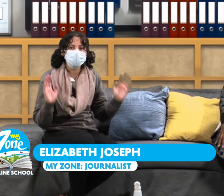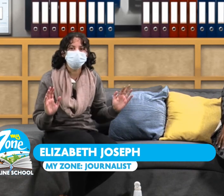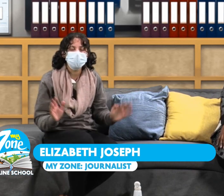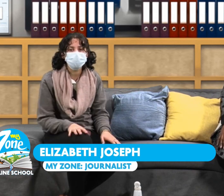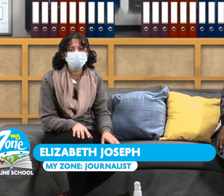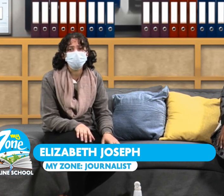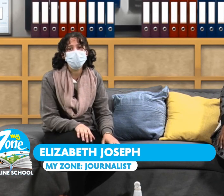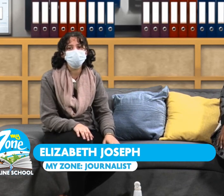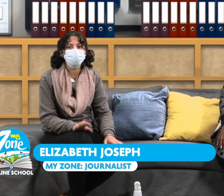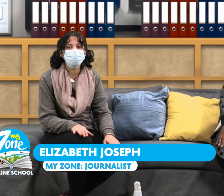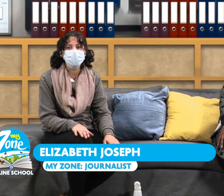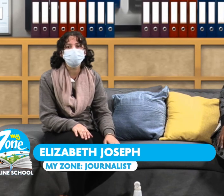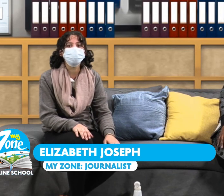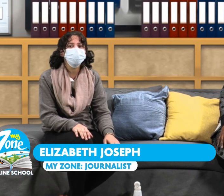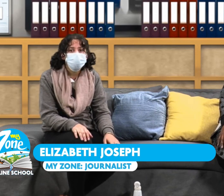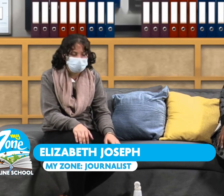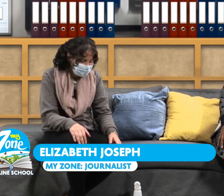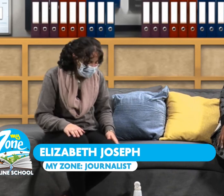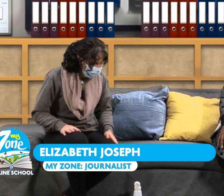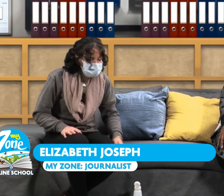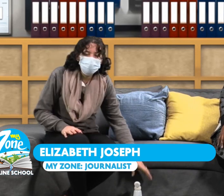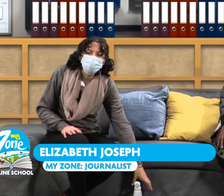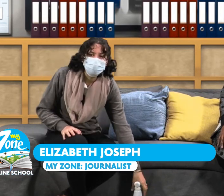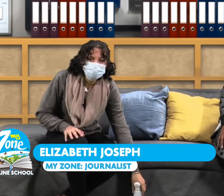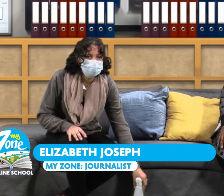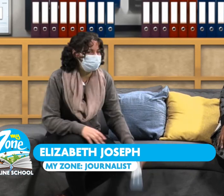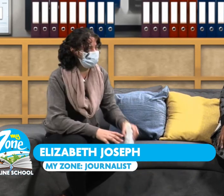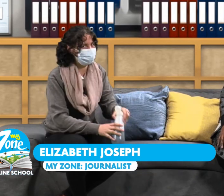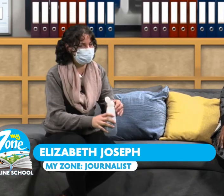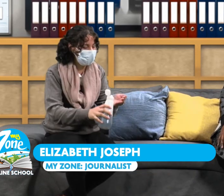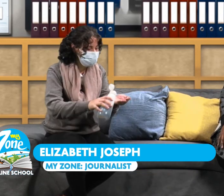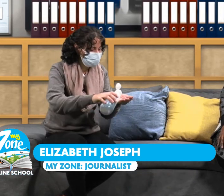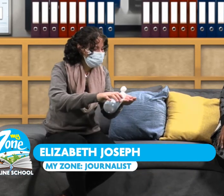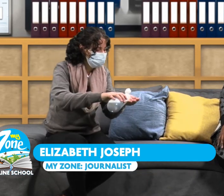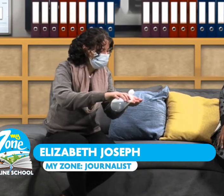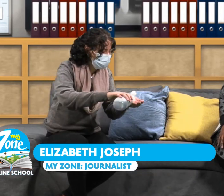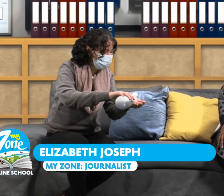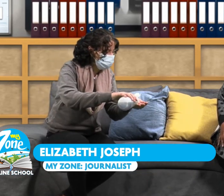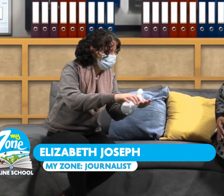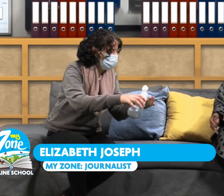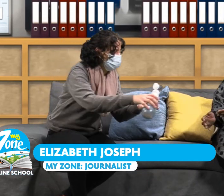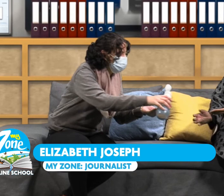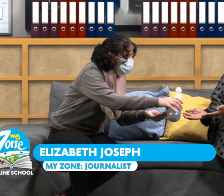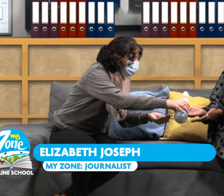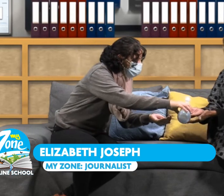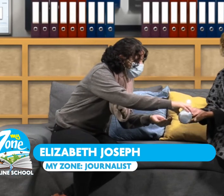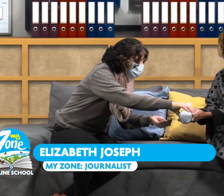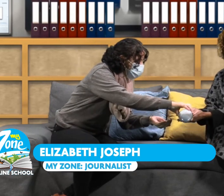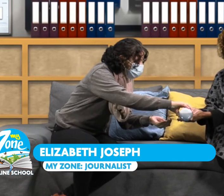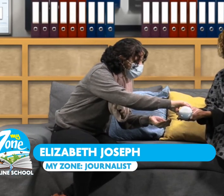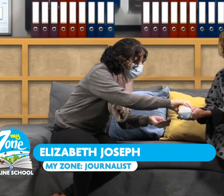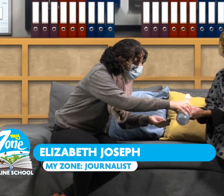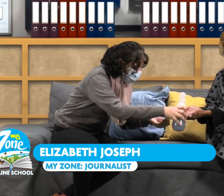jam-packed episode of the MyZone Online Learning School. So let's please sanitize our hands, friends. You know that this is what we always do